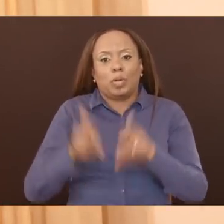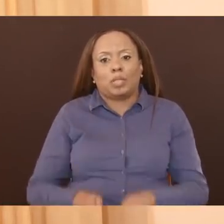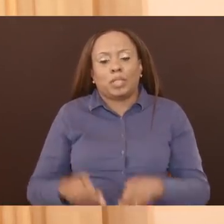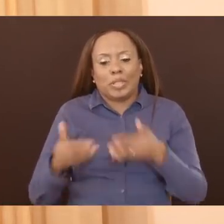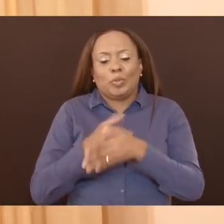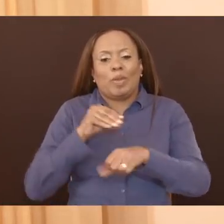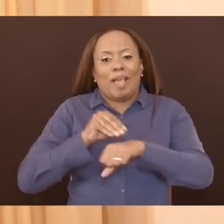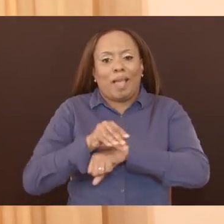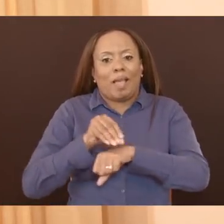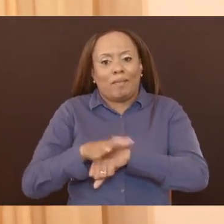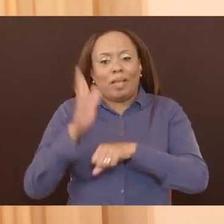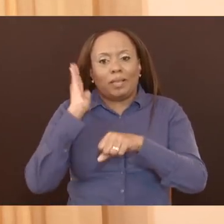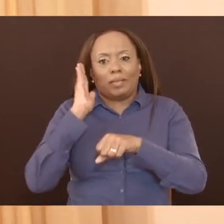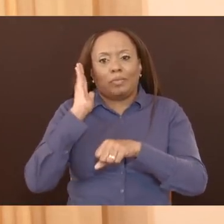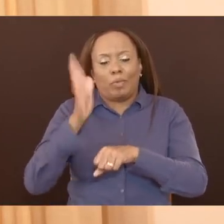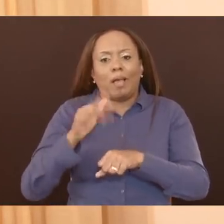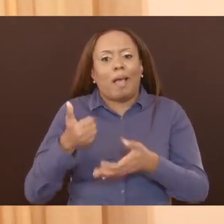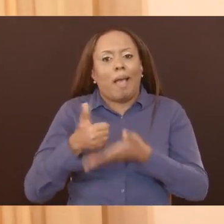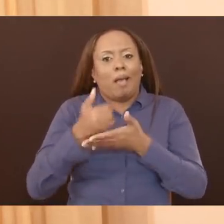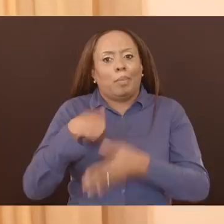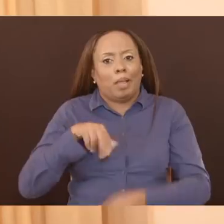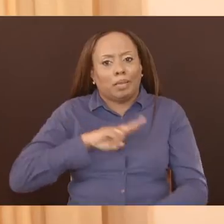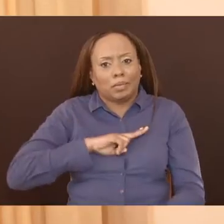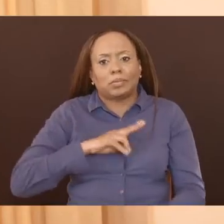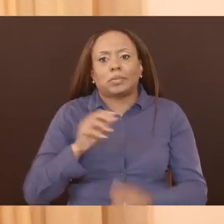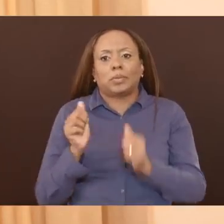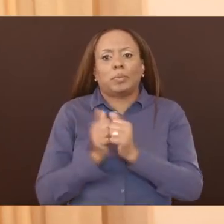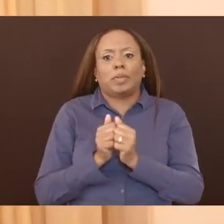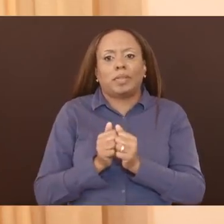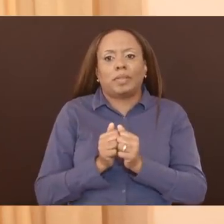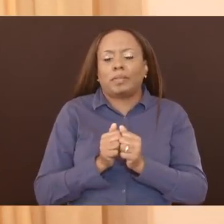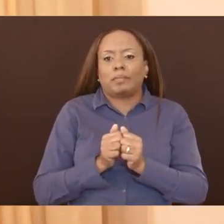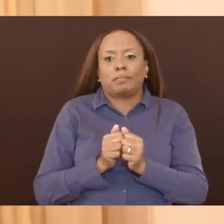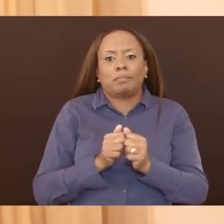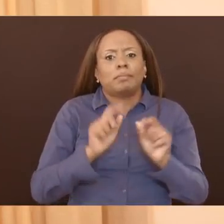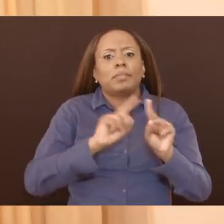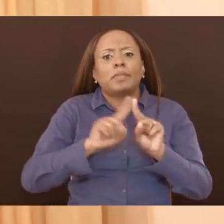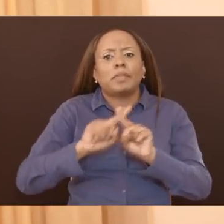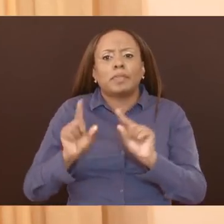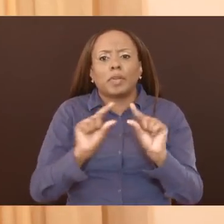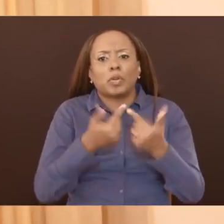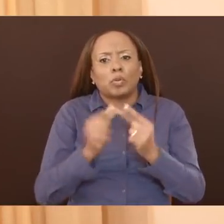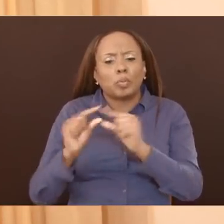every demographic in this country. Because as I said, let us use the